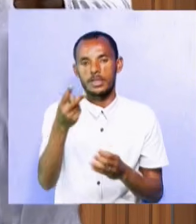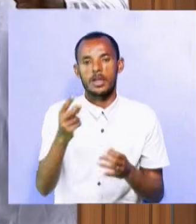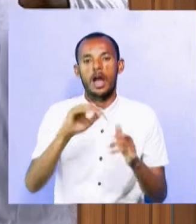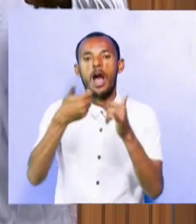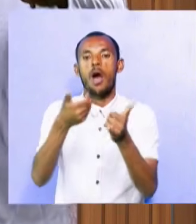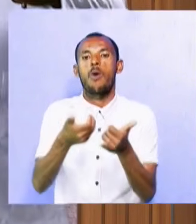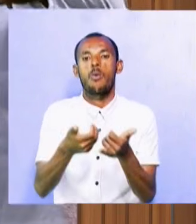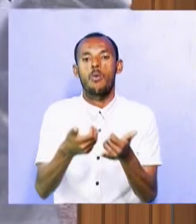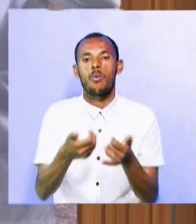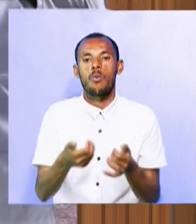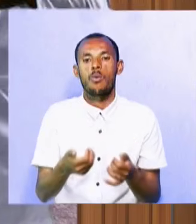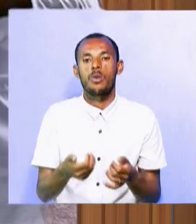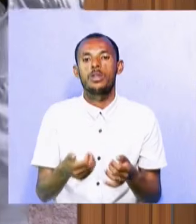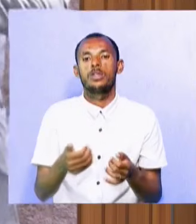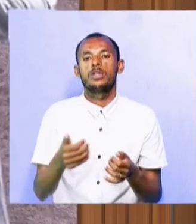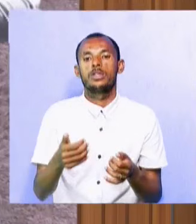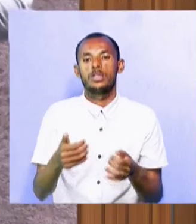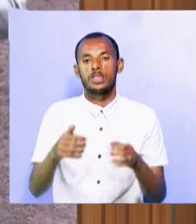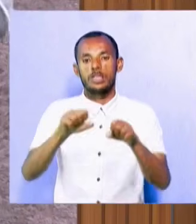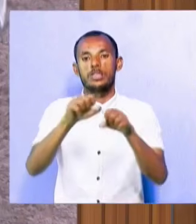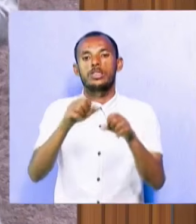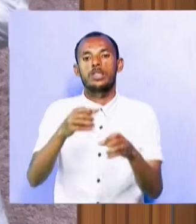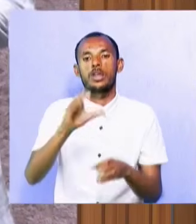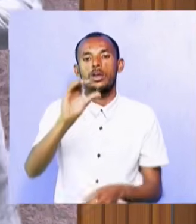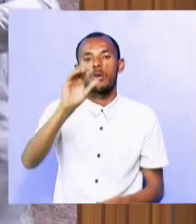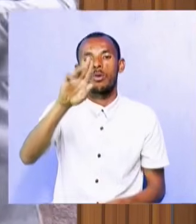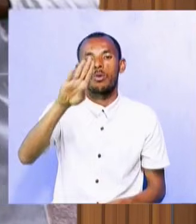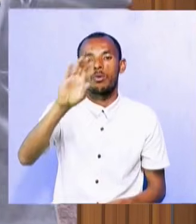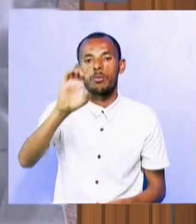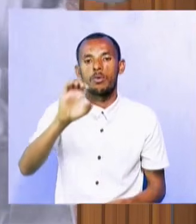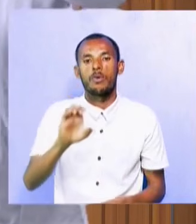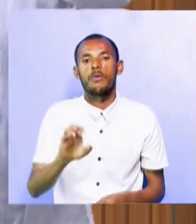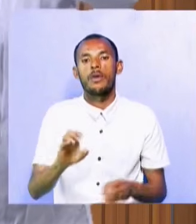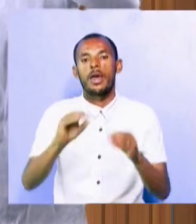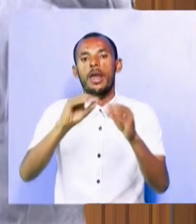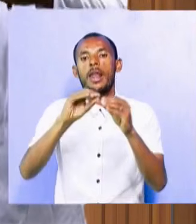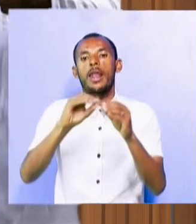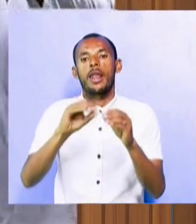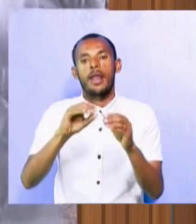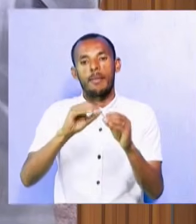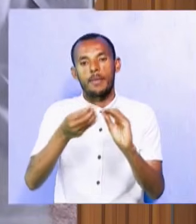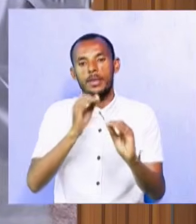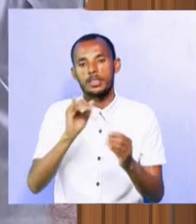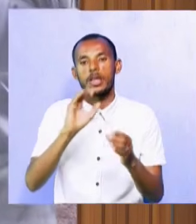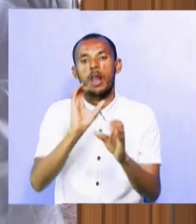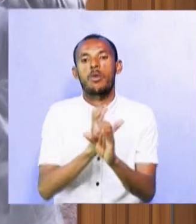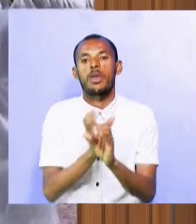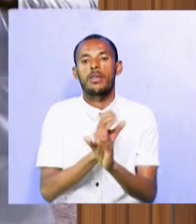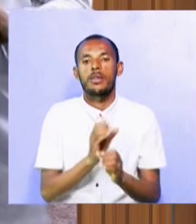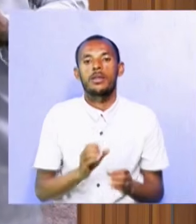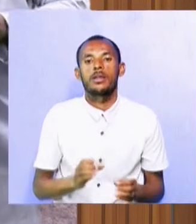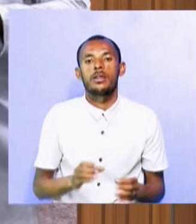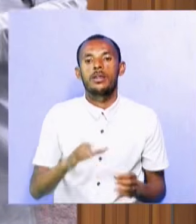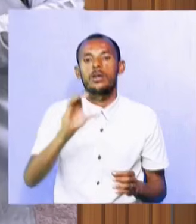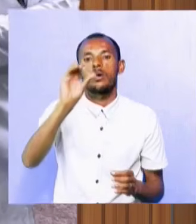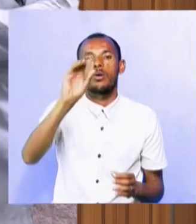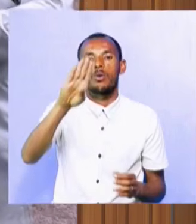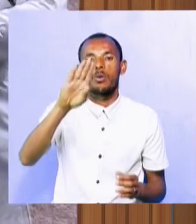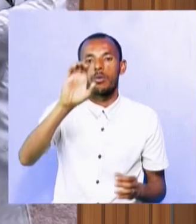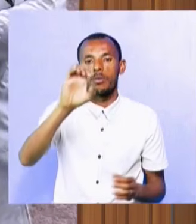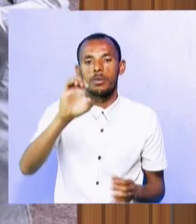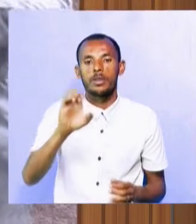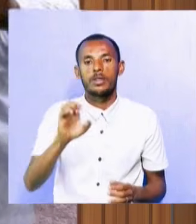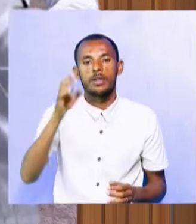how the cube of a number is calculated. We have seen how the cubed root of a number